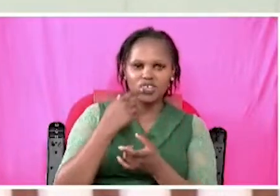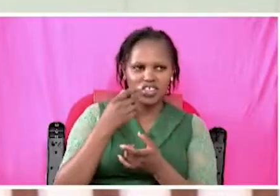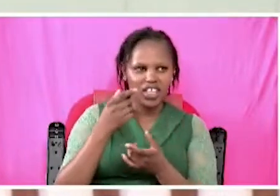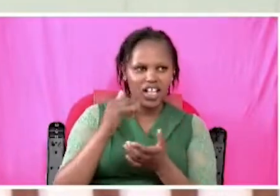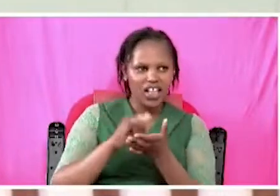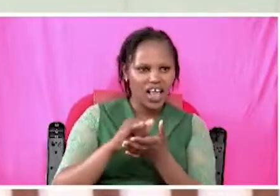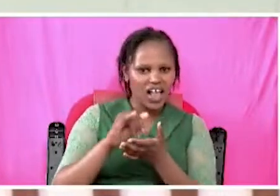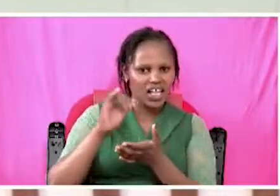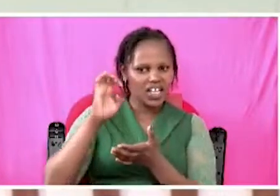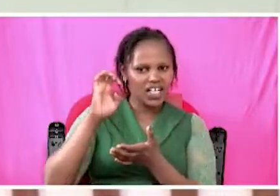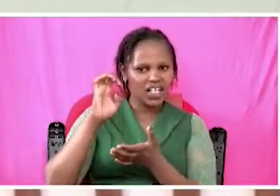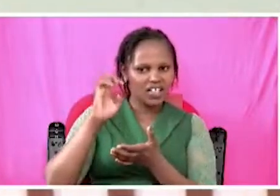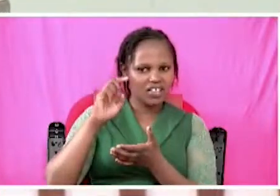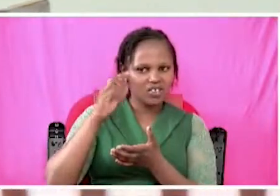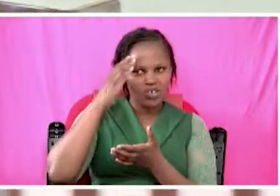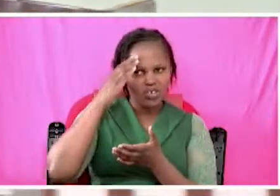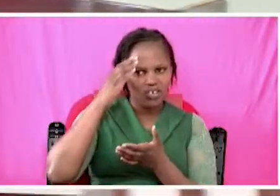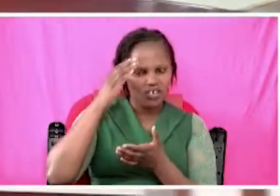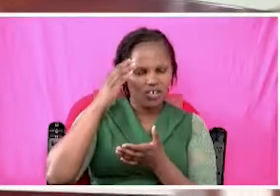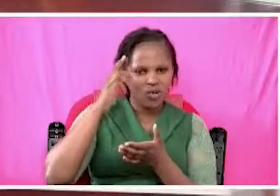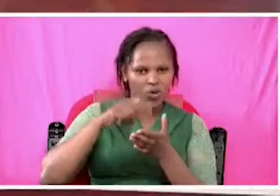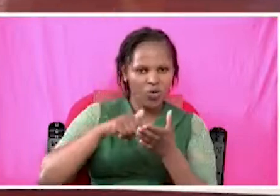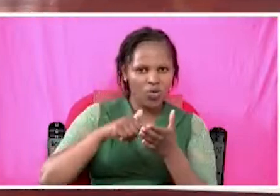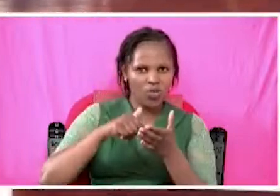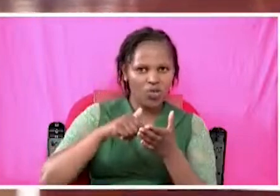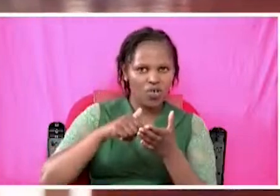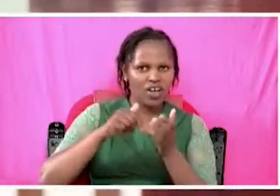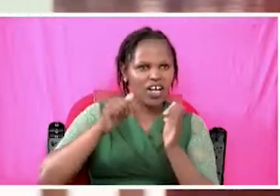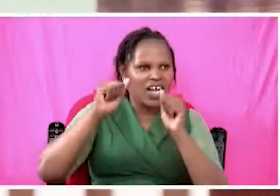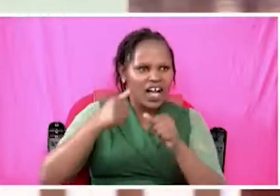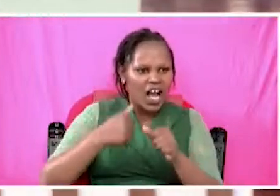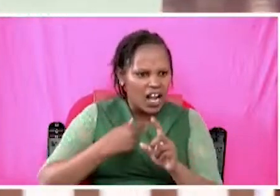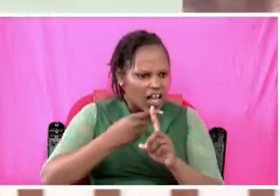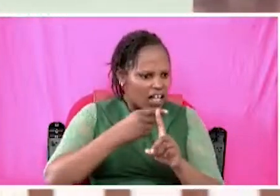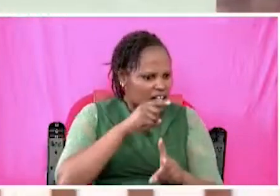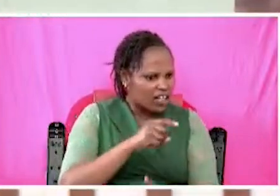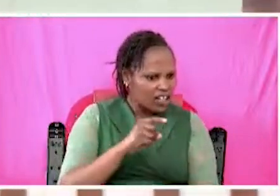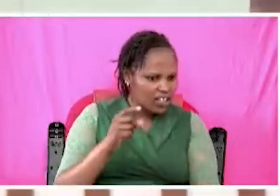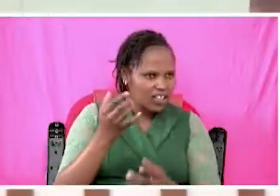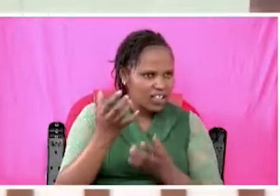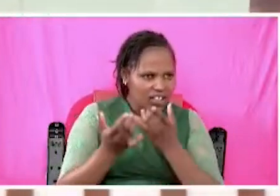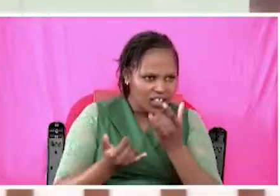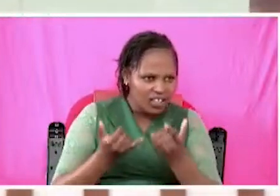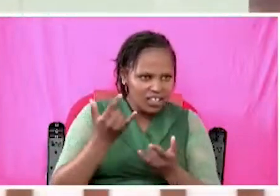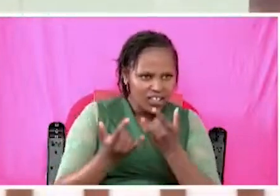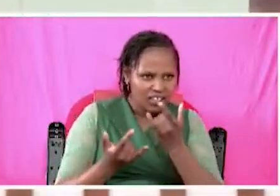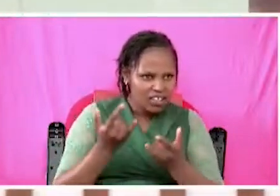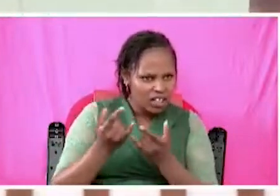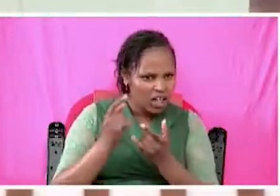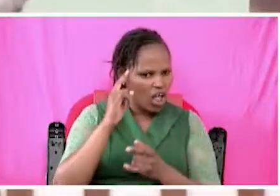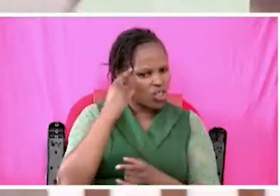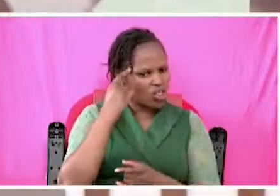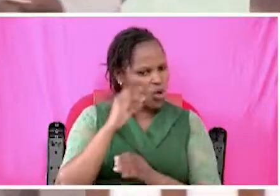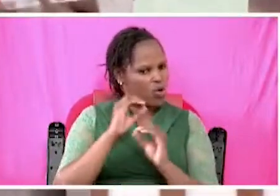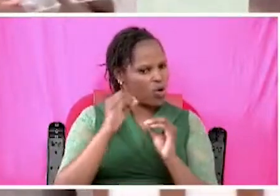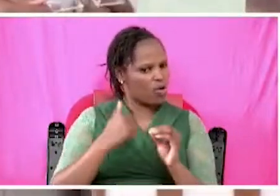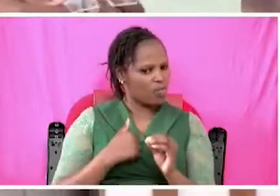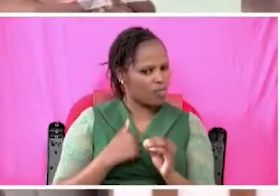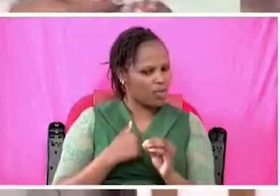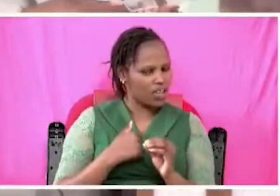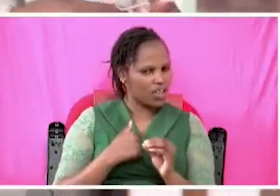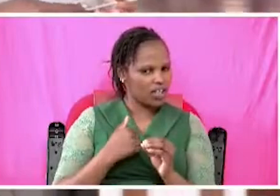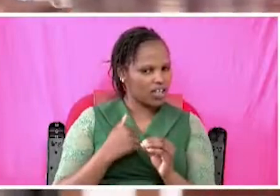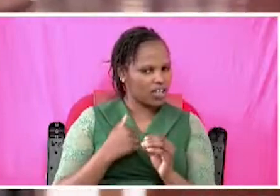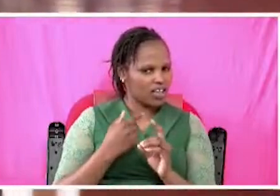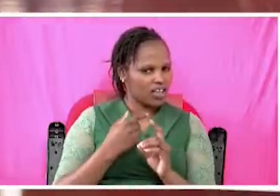would you call it an insect? Can I kill this spider? But he thought, you know, let me leave the spider do